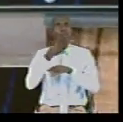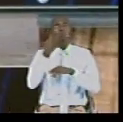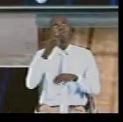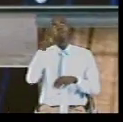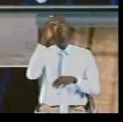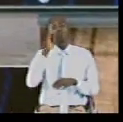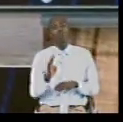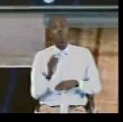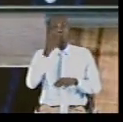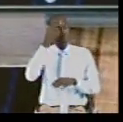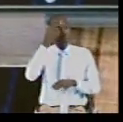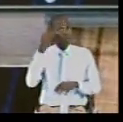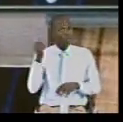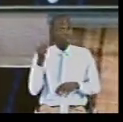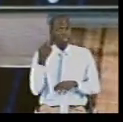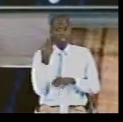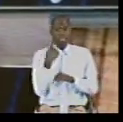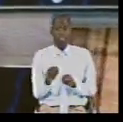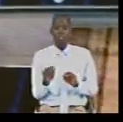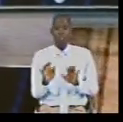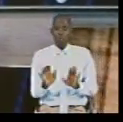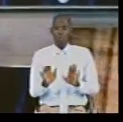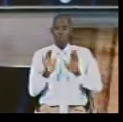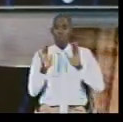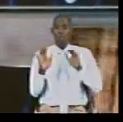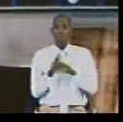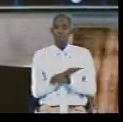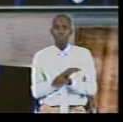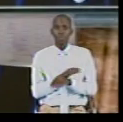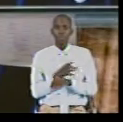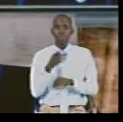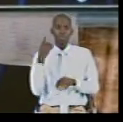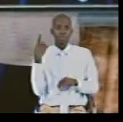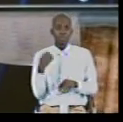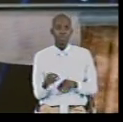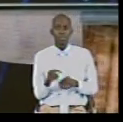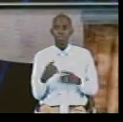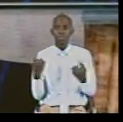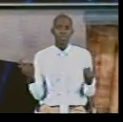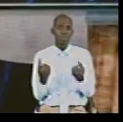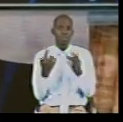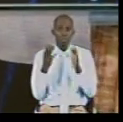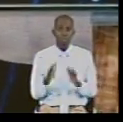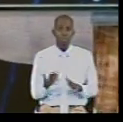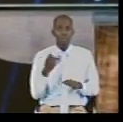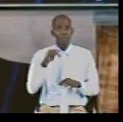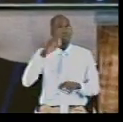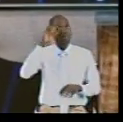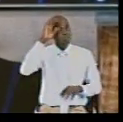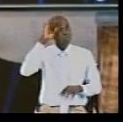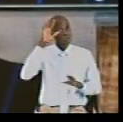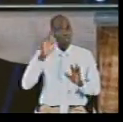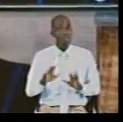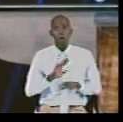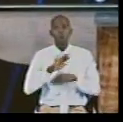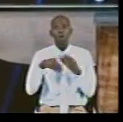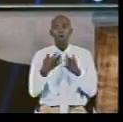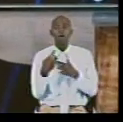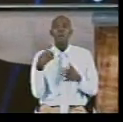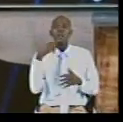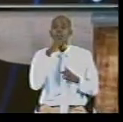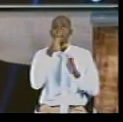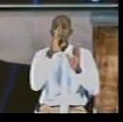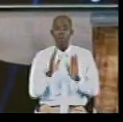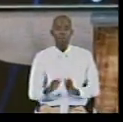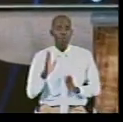because the fearful, the abominable, and the sorcerers, and all liars shall have their